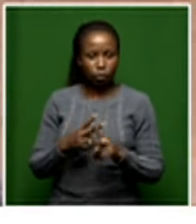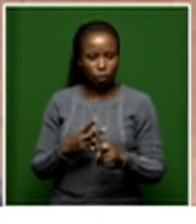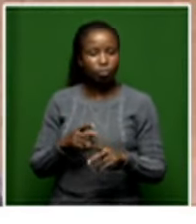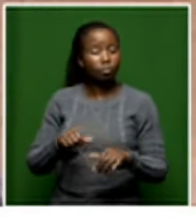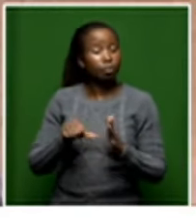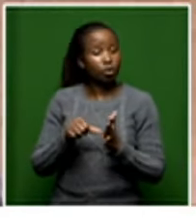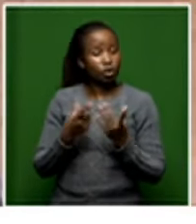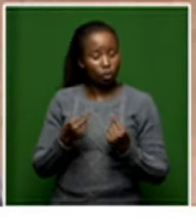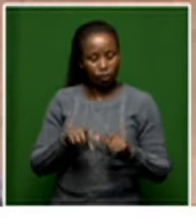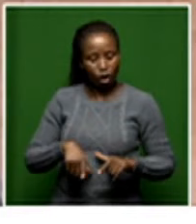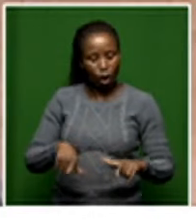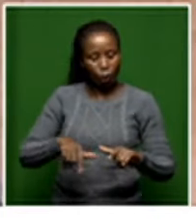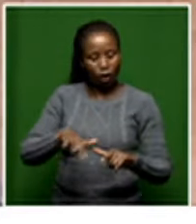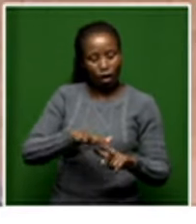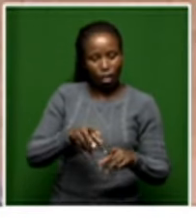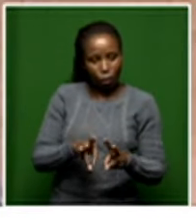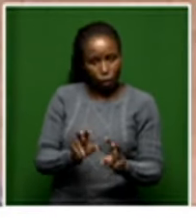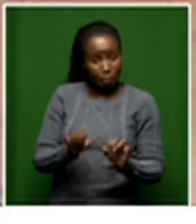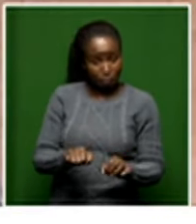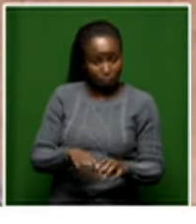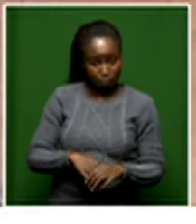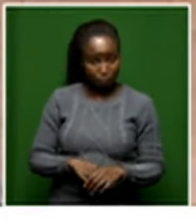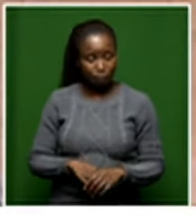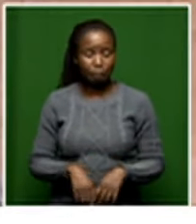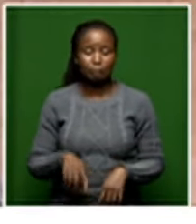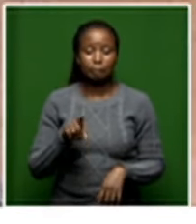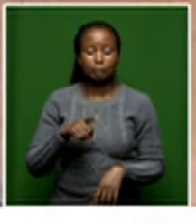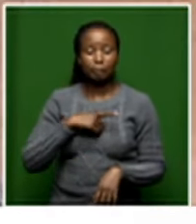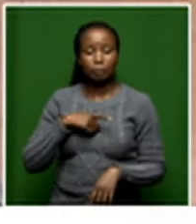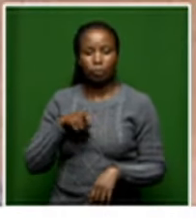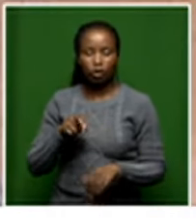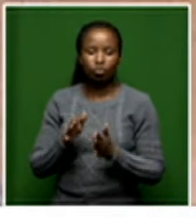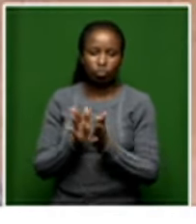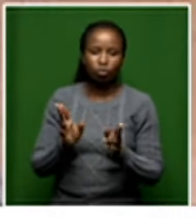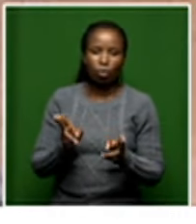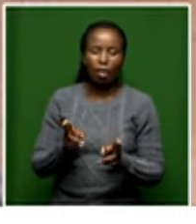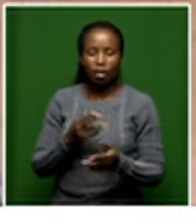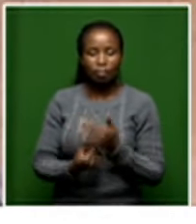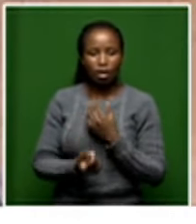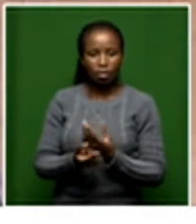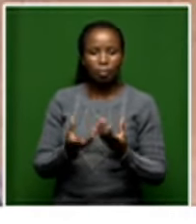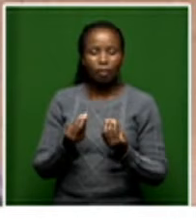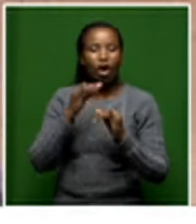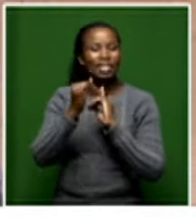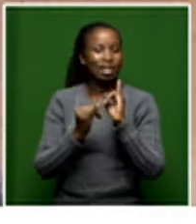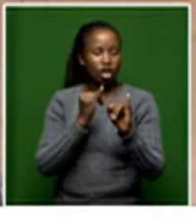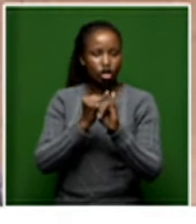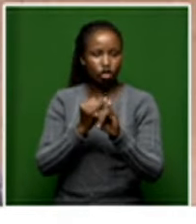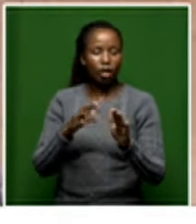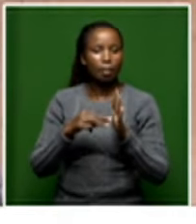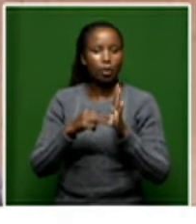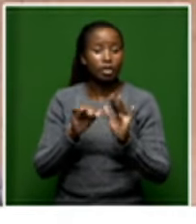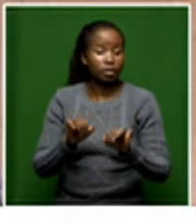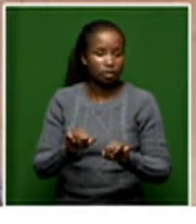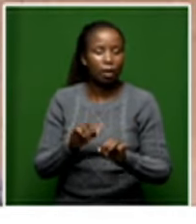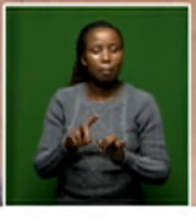context, because I think a lot of what exists in general is really made for international models, and we really need